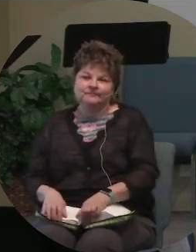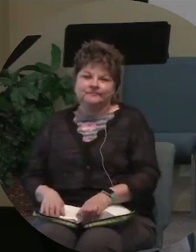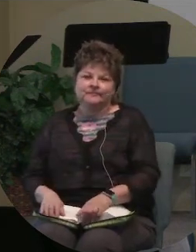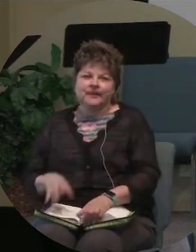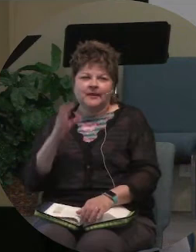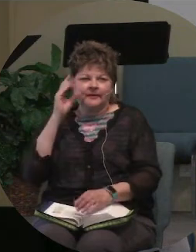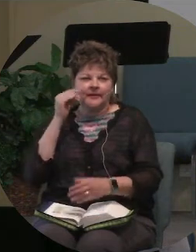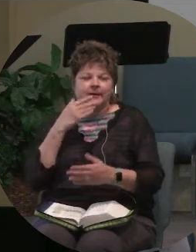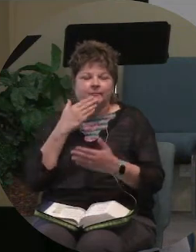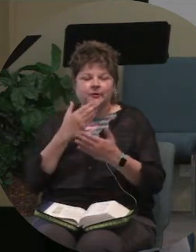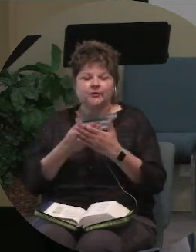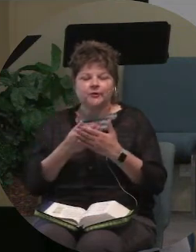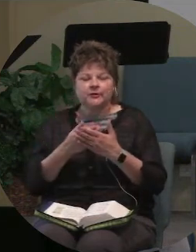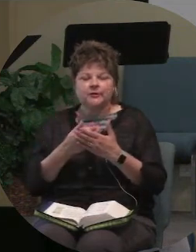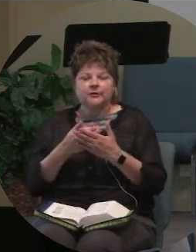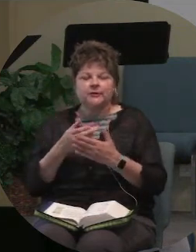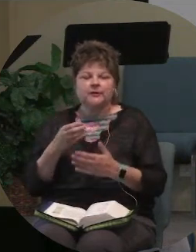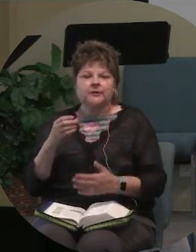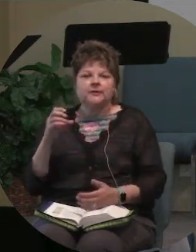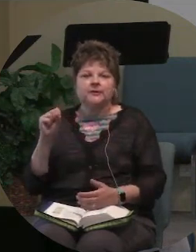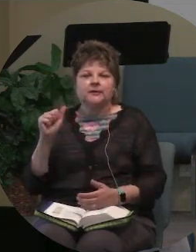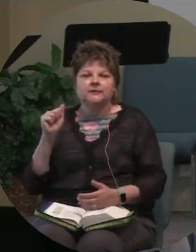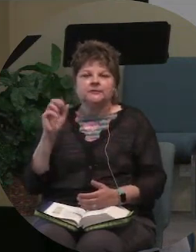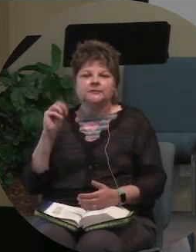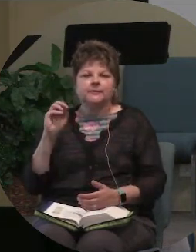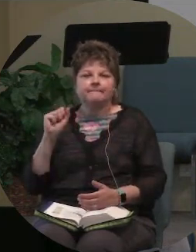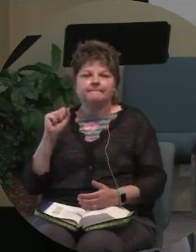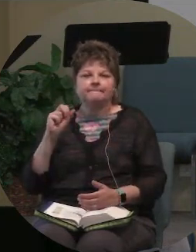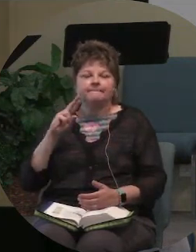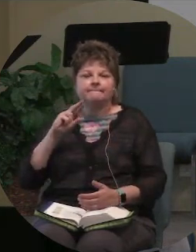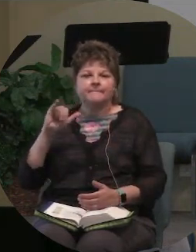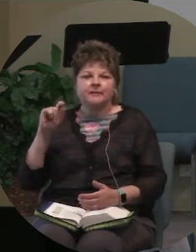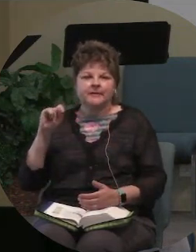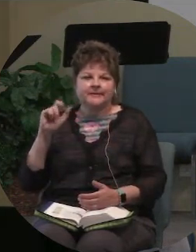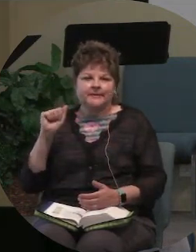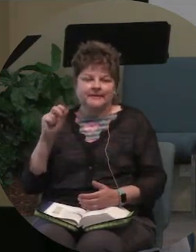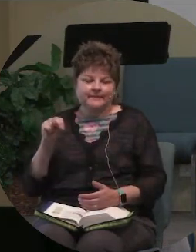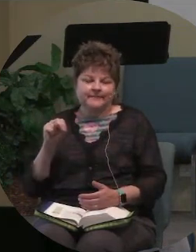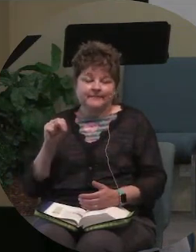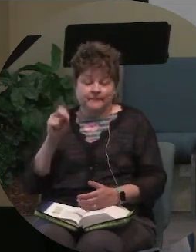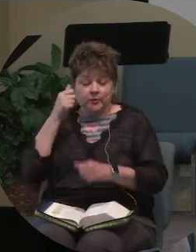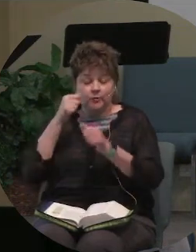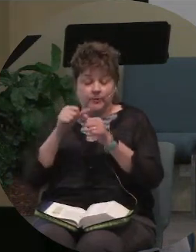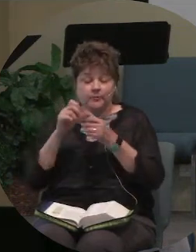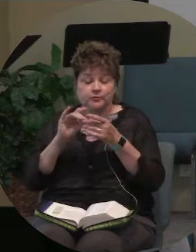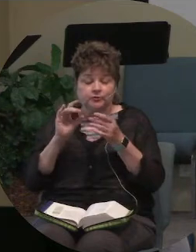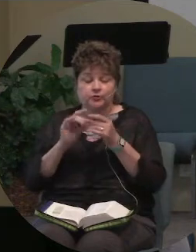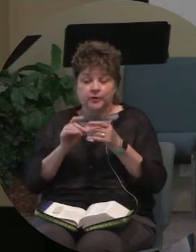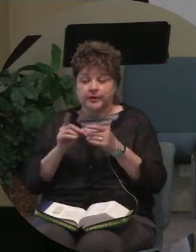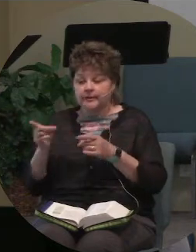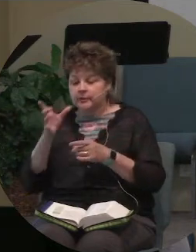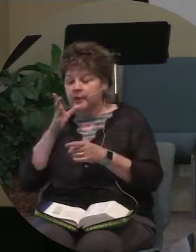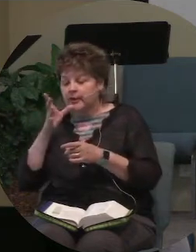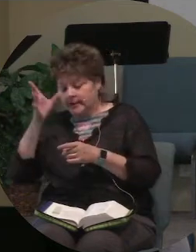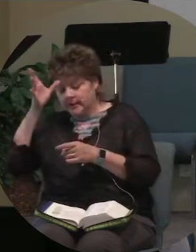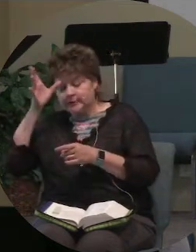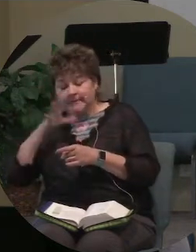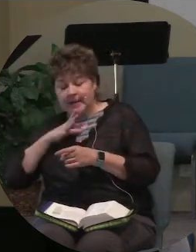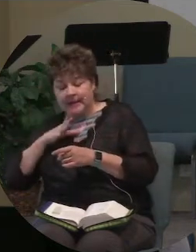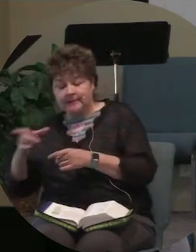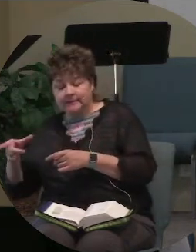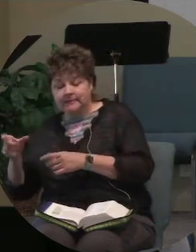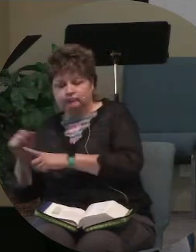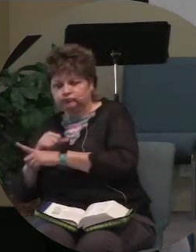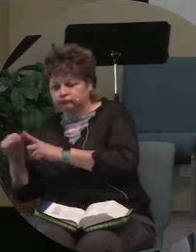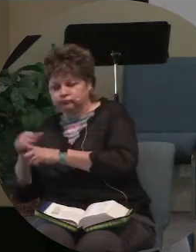Think of the Good Samaritan. You guys remember that story? Guy's beaten up and robbed and all this stuff, and all the